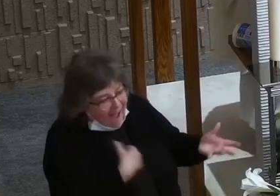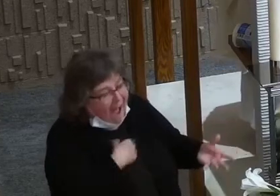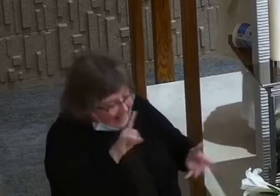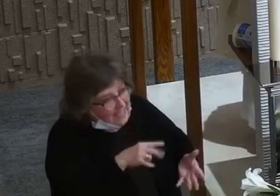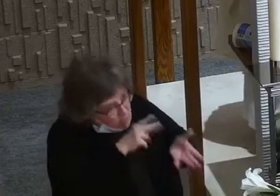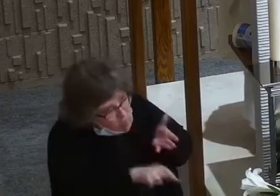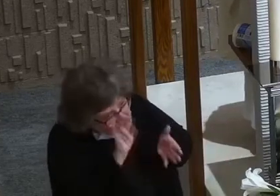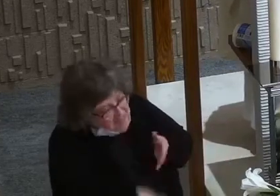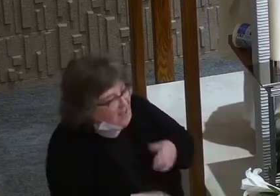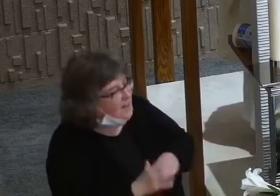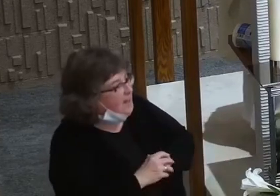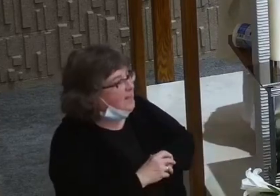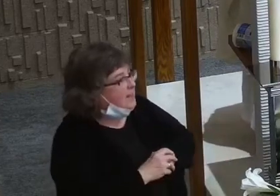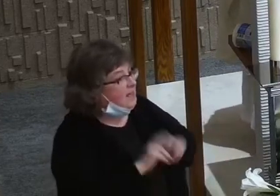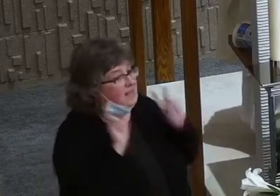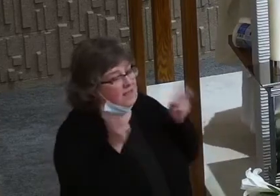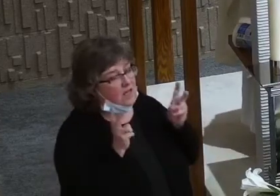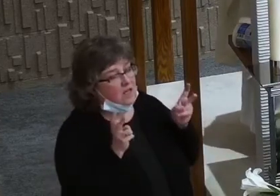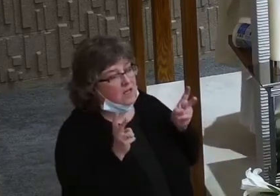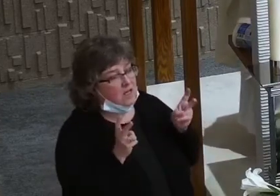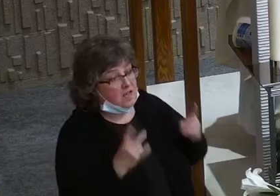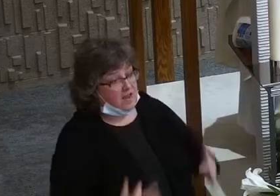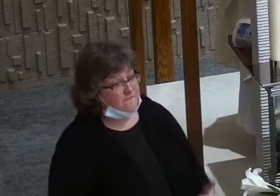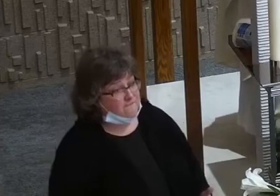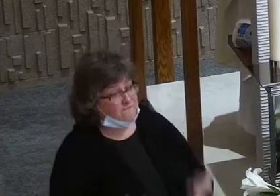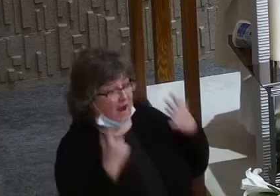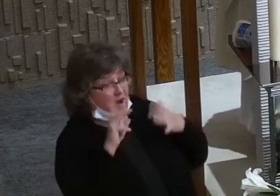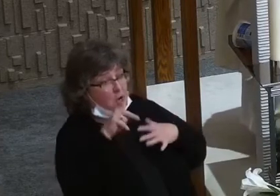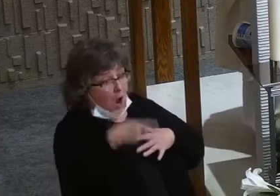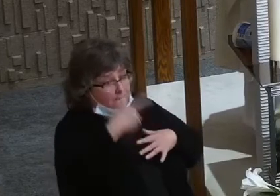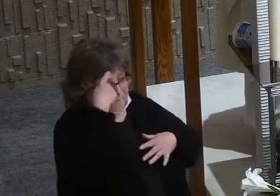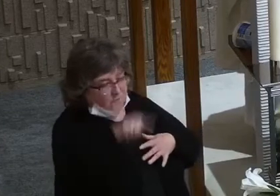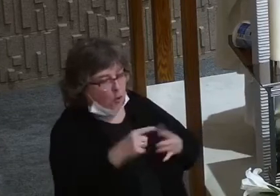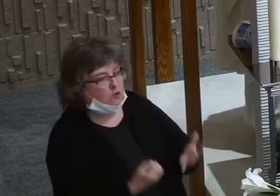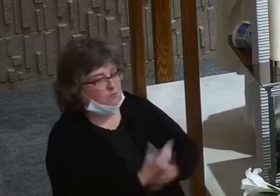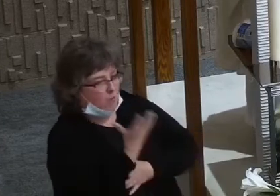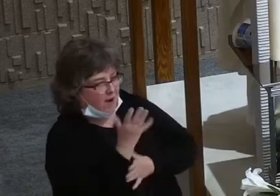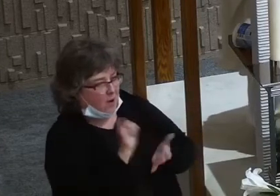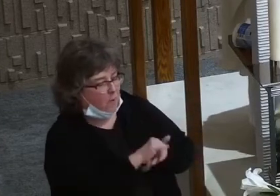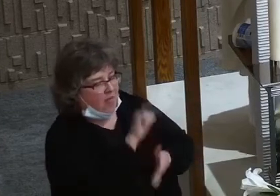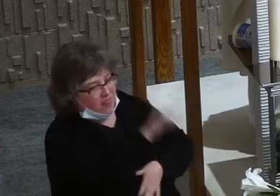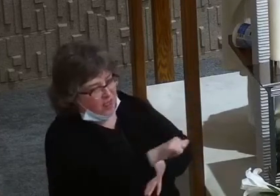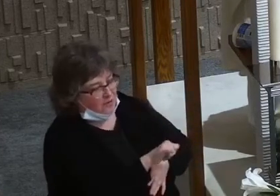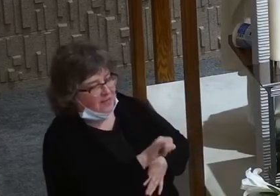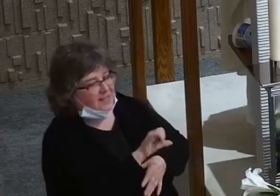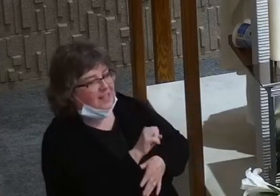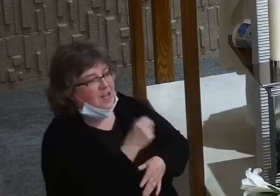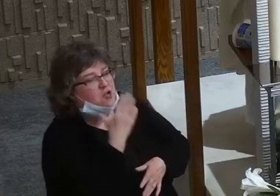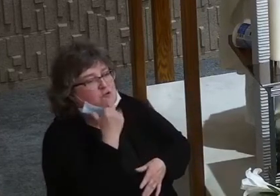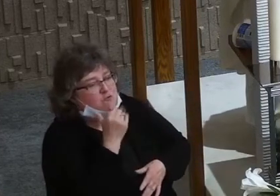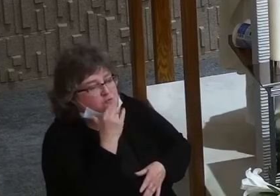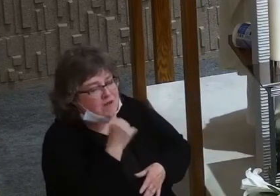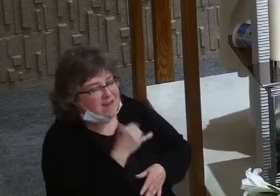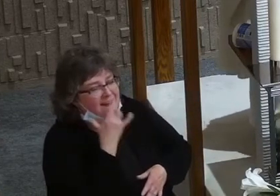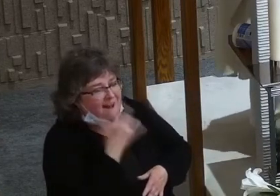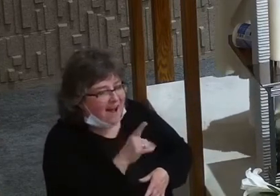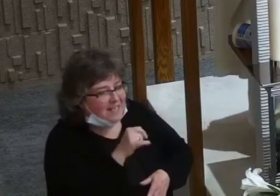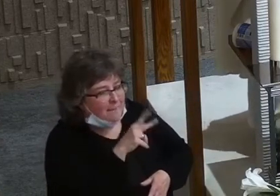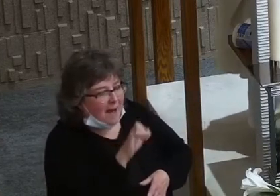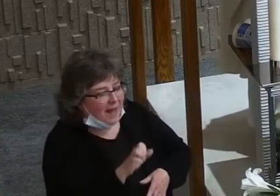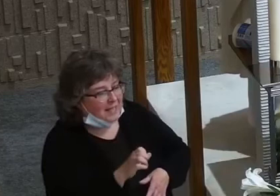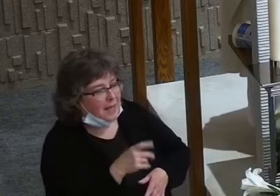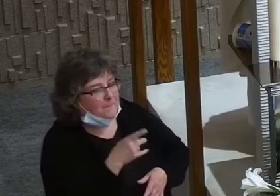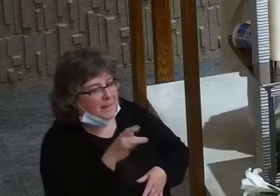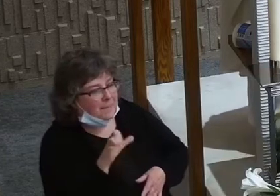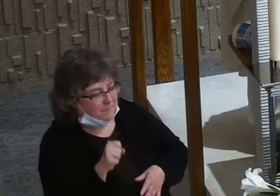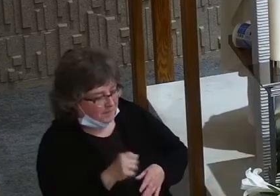know, the ad was, quote, get fired up for spring with sizzling sweet hot tamale